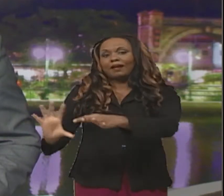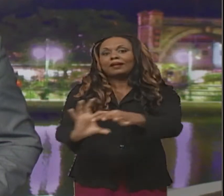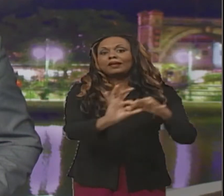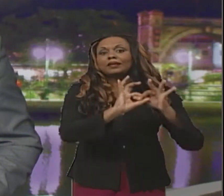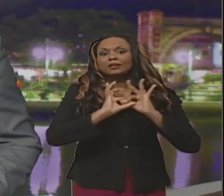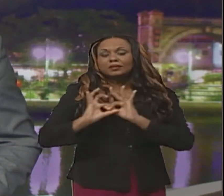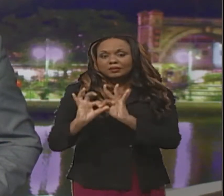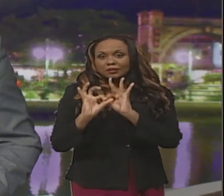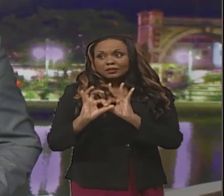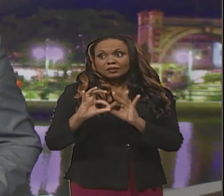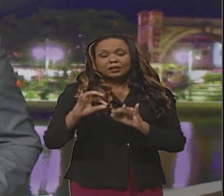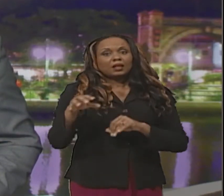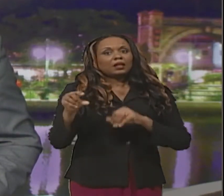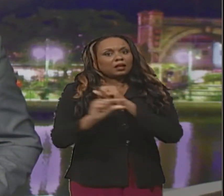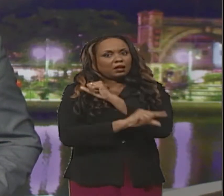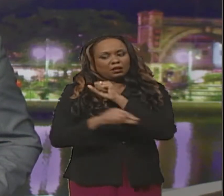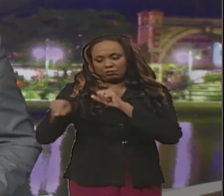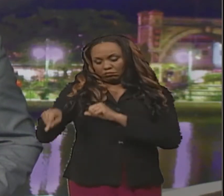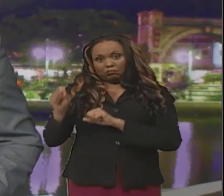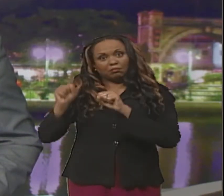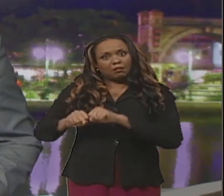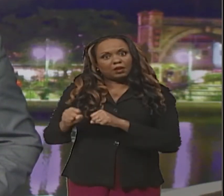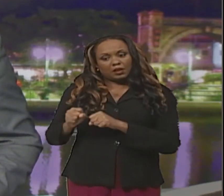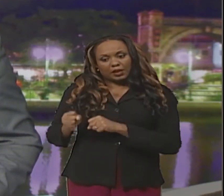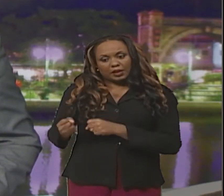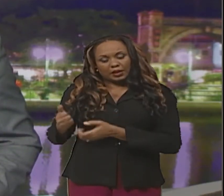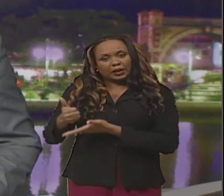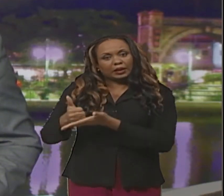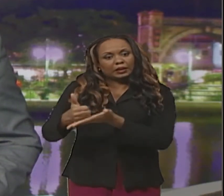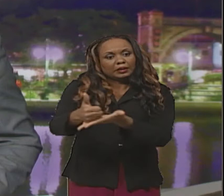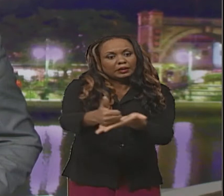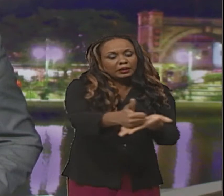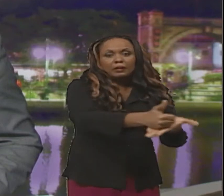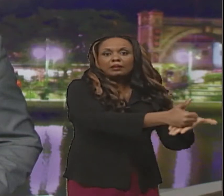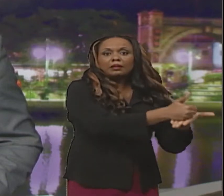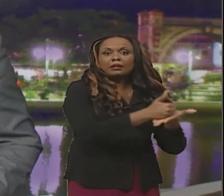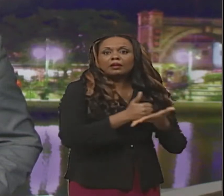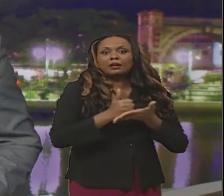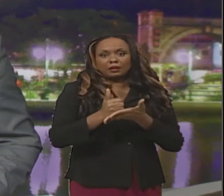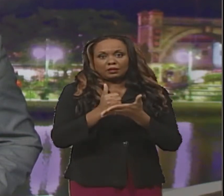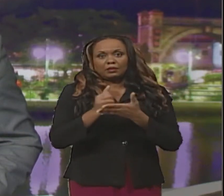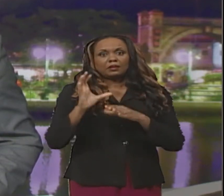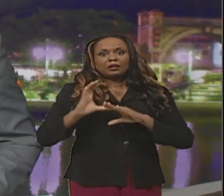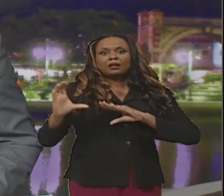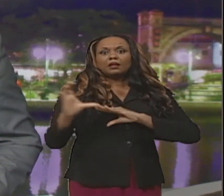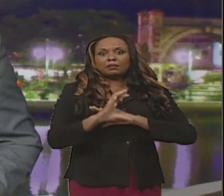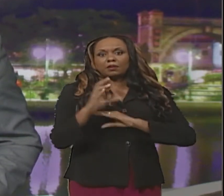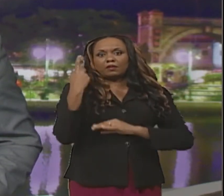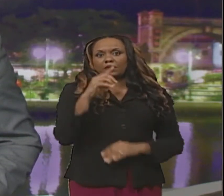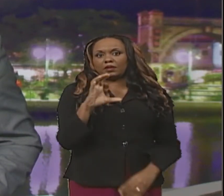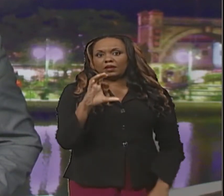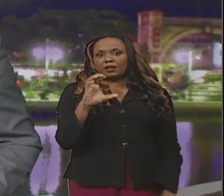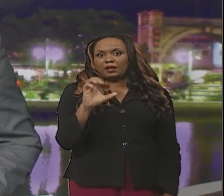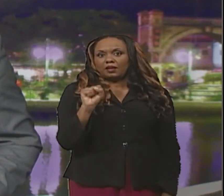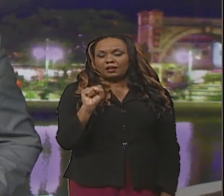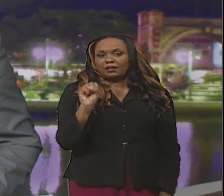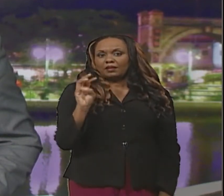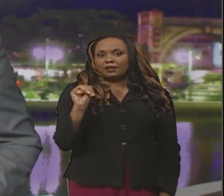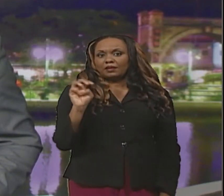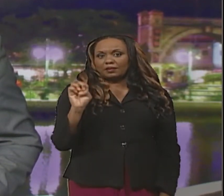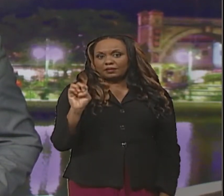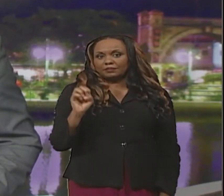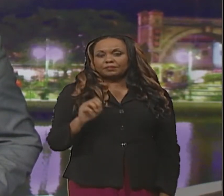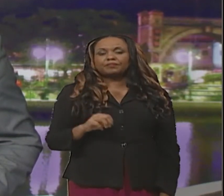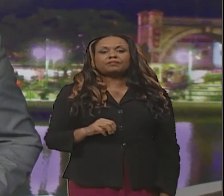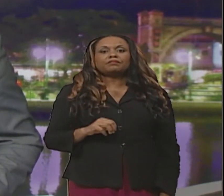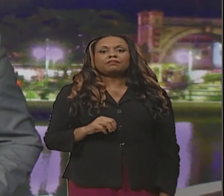can contribute toward regional trade agreements to aid the Caribbean single market and economy. He adds the discoveries of petroleum